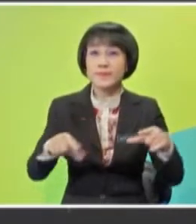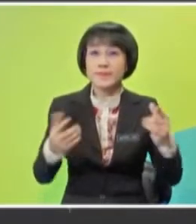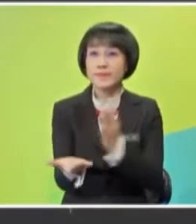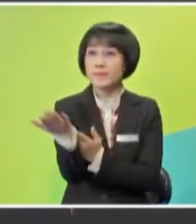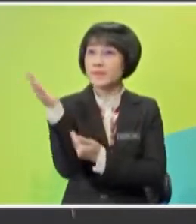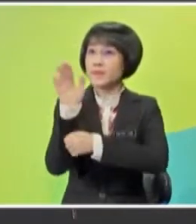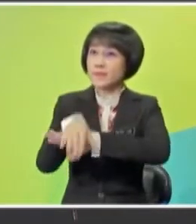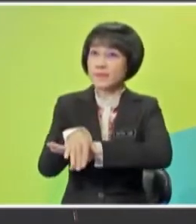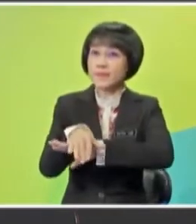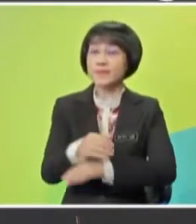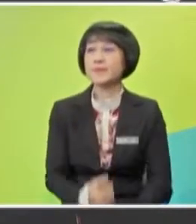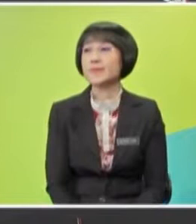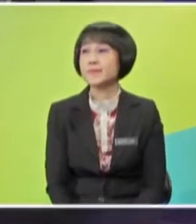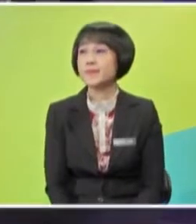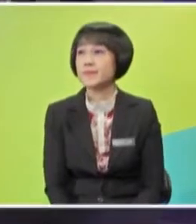all day.